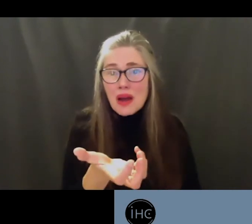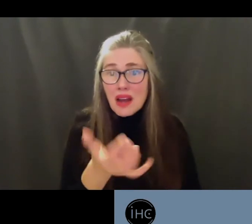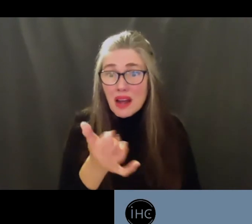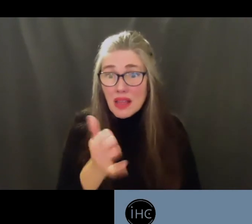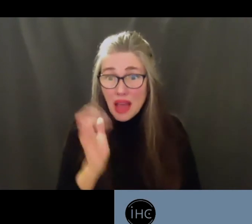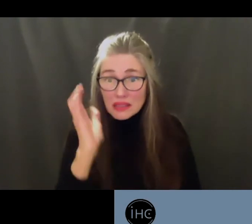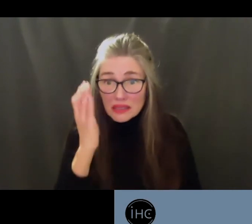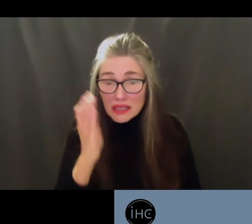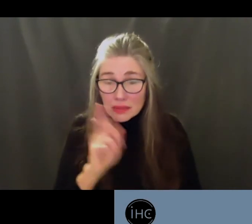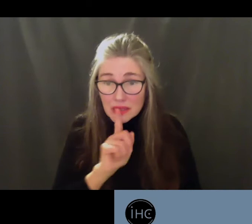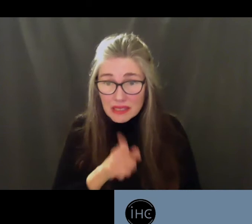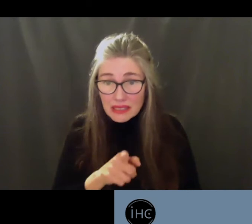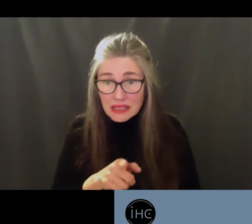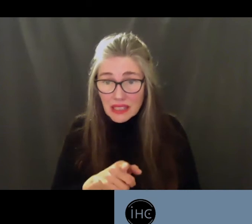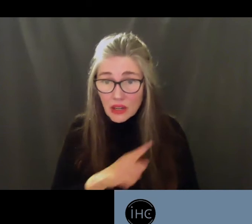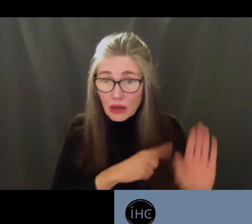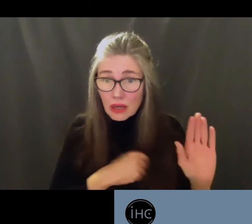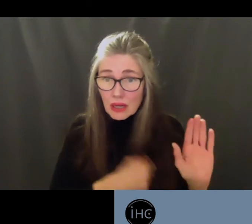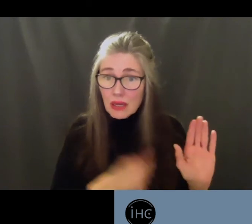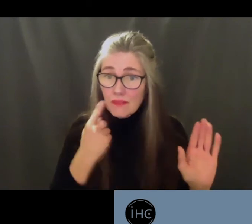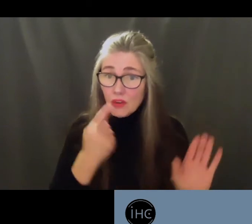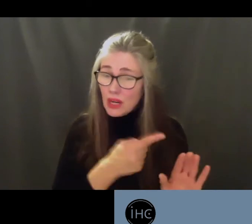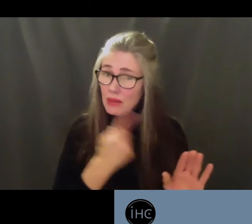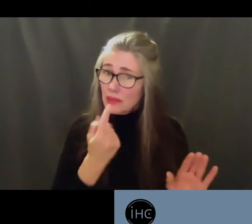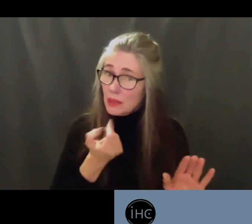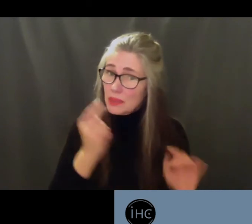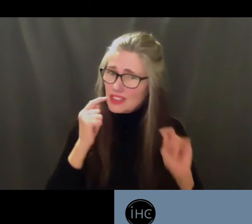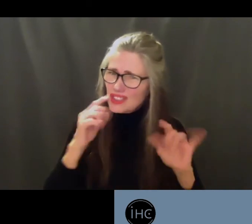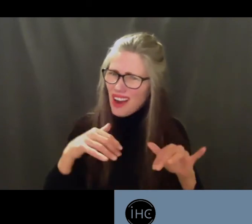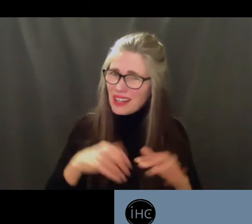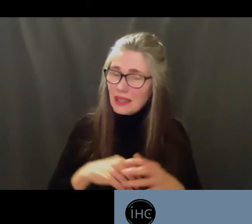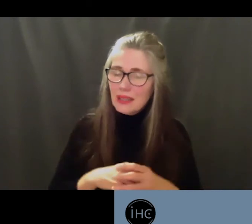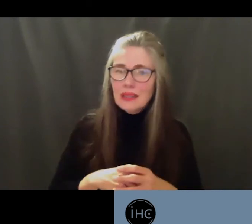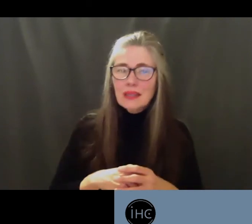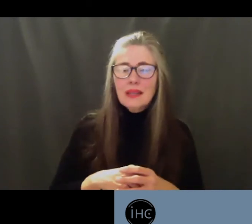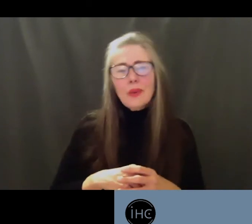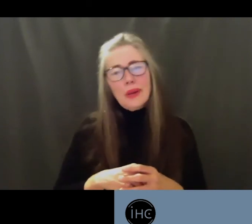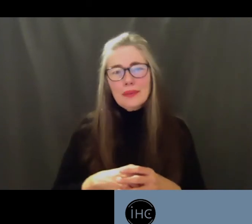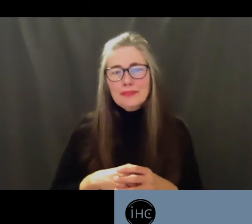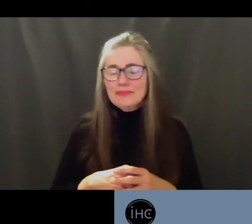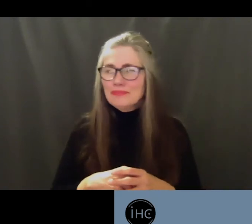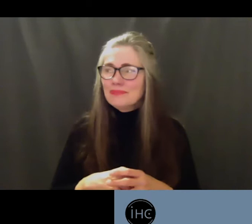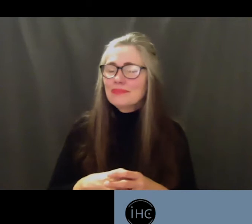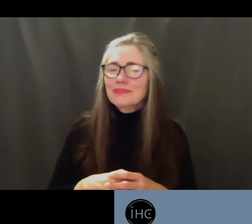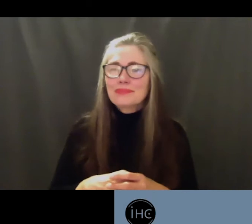sincerity for him. I mean, sincere and not sincere.